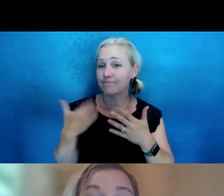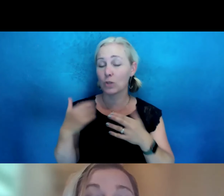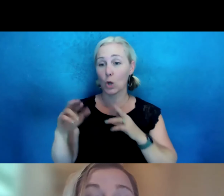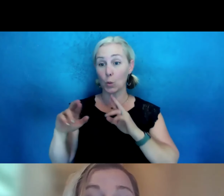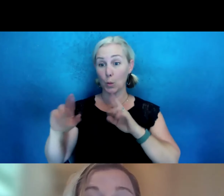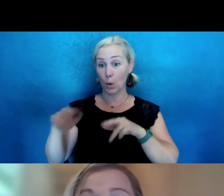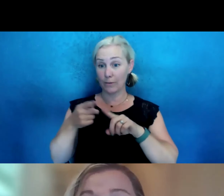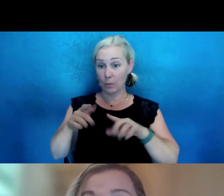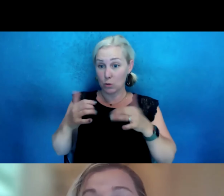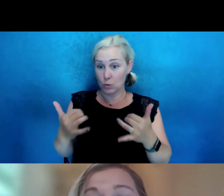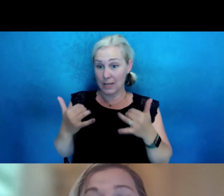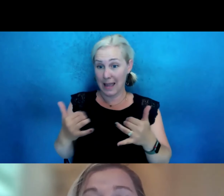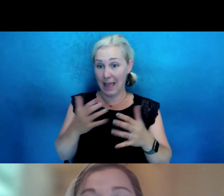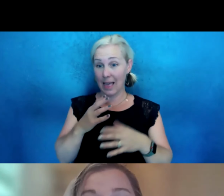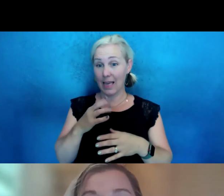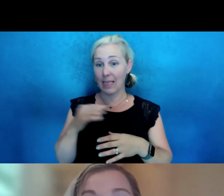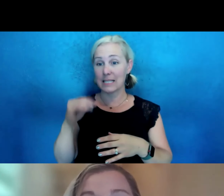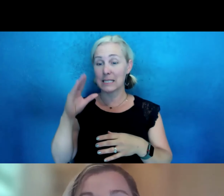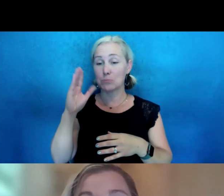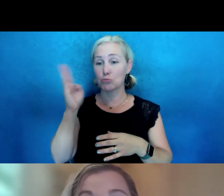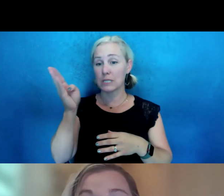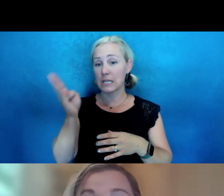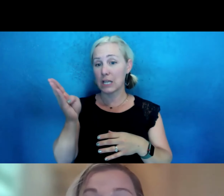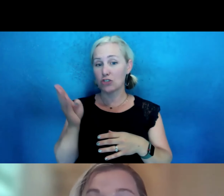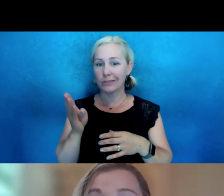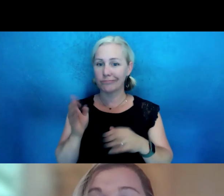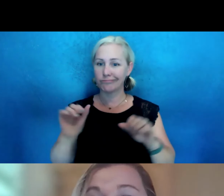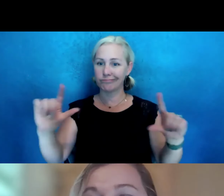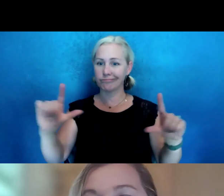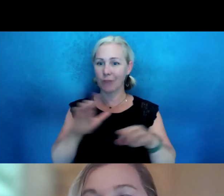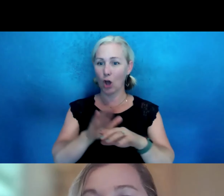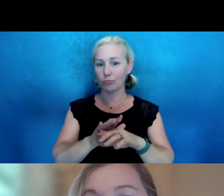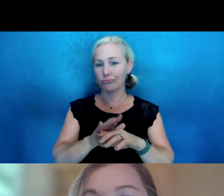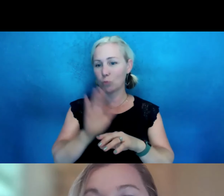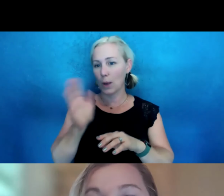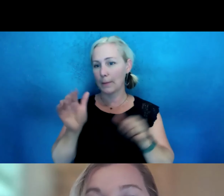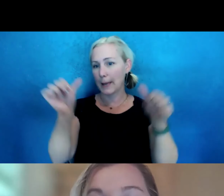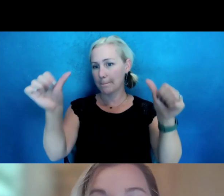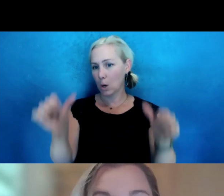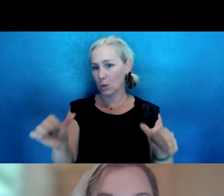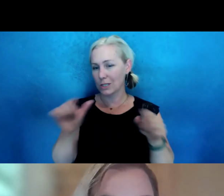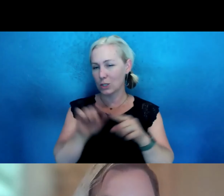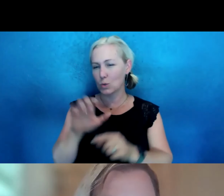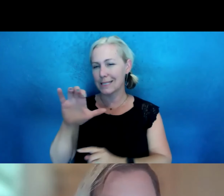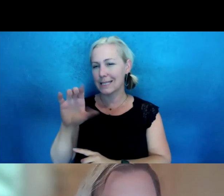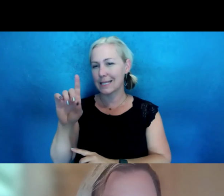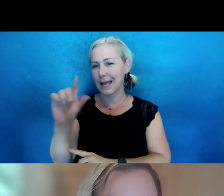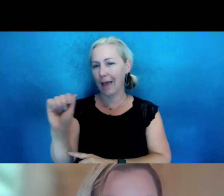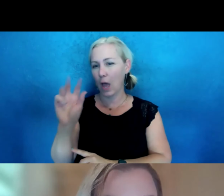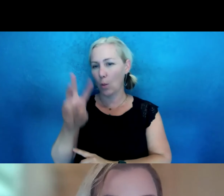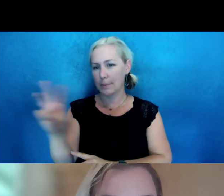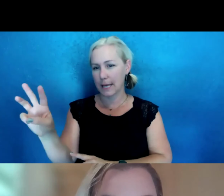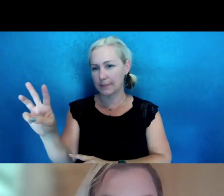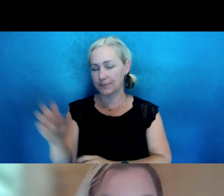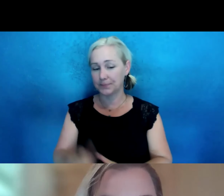as well as the presentation that's visible on your screen, will be posted to the CDA website. And